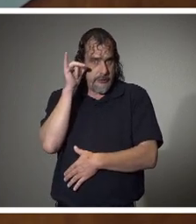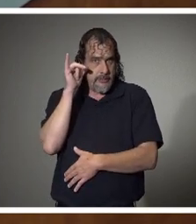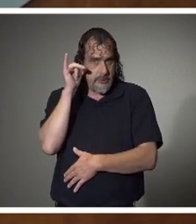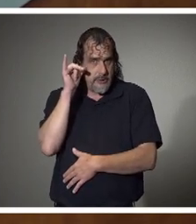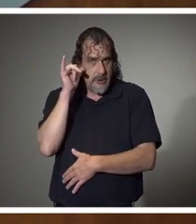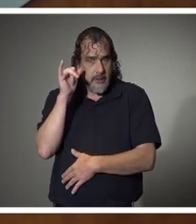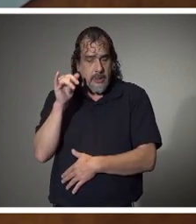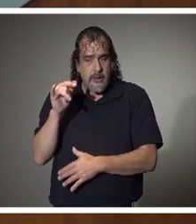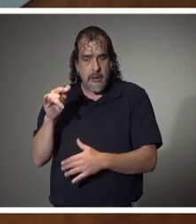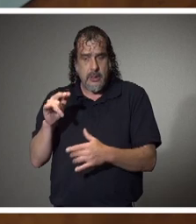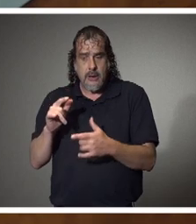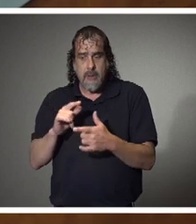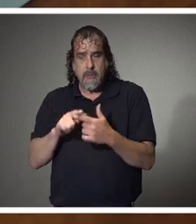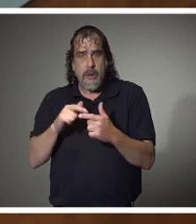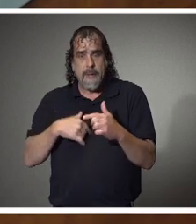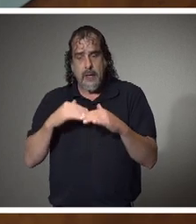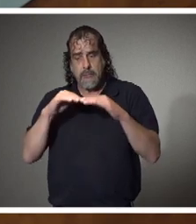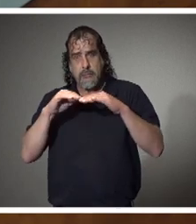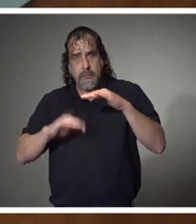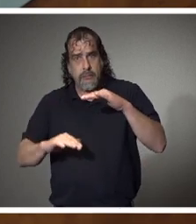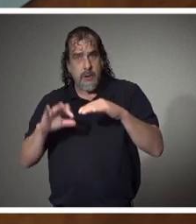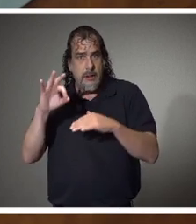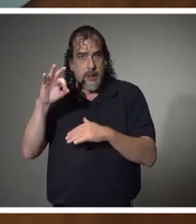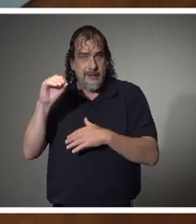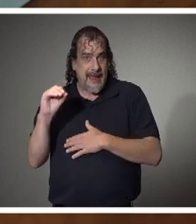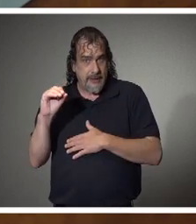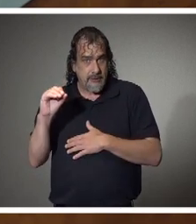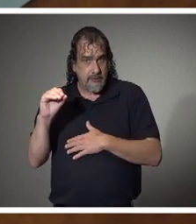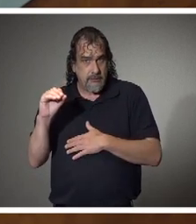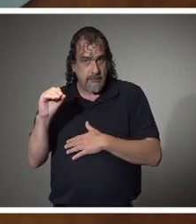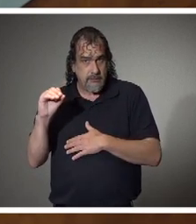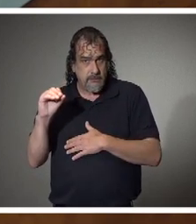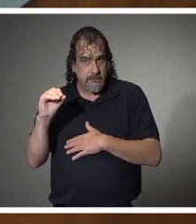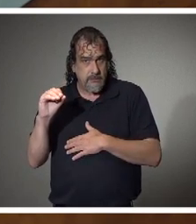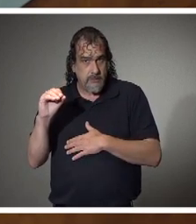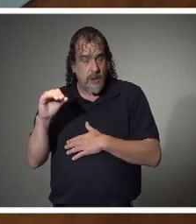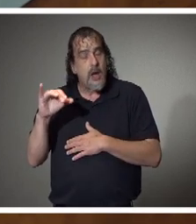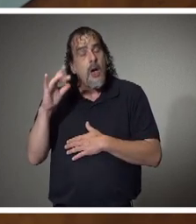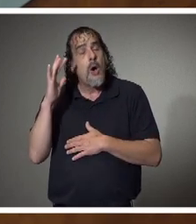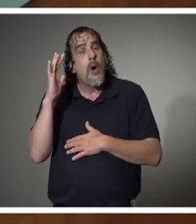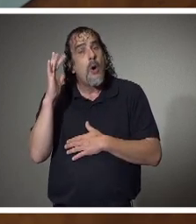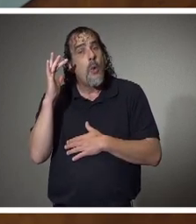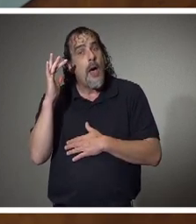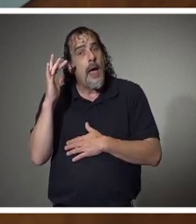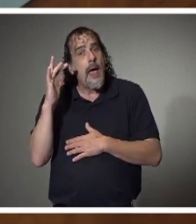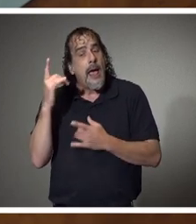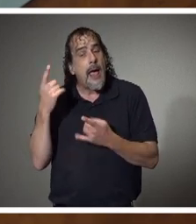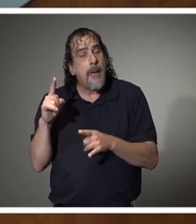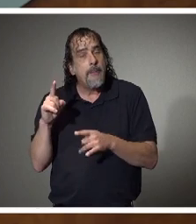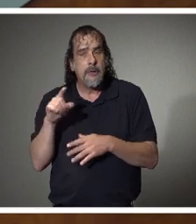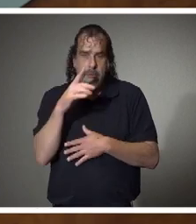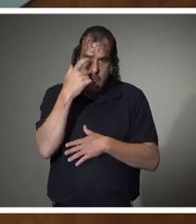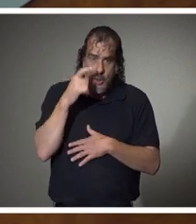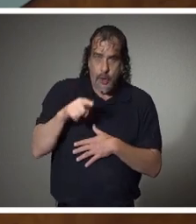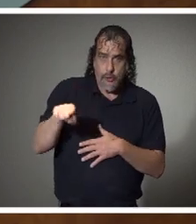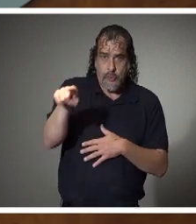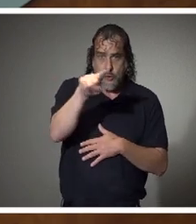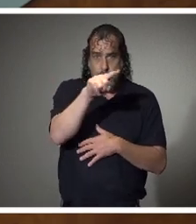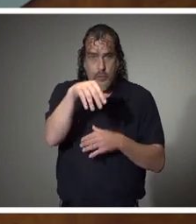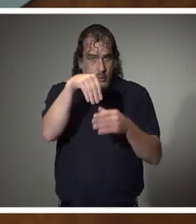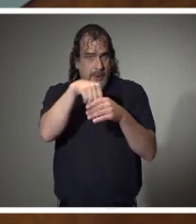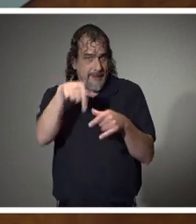but that's far short of 90. That's because of you, the people of this